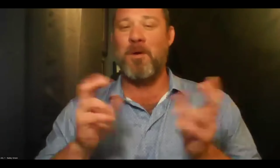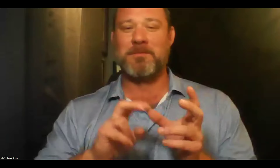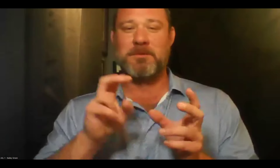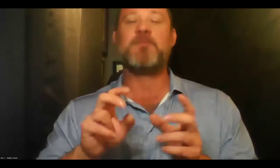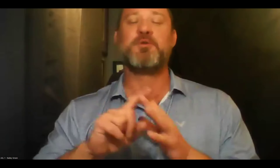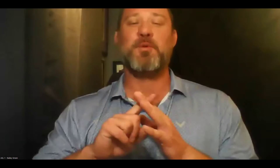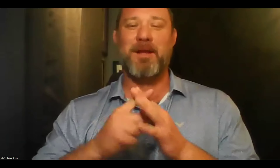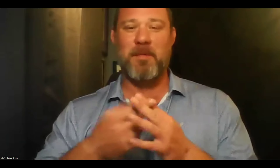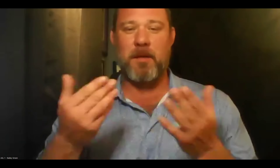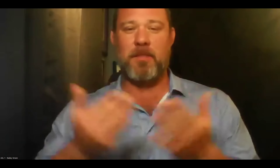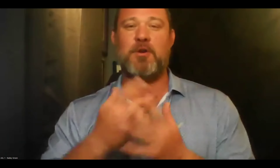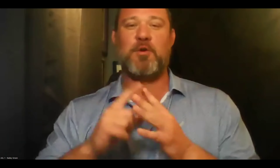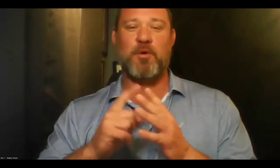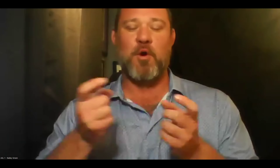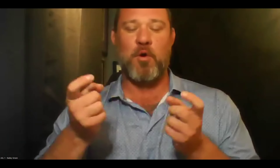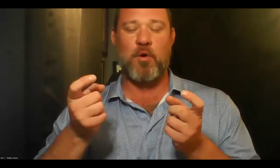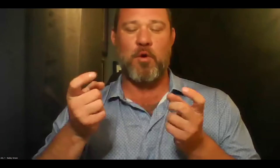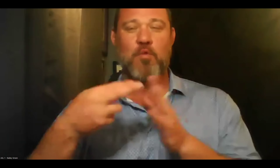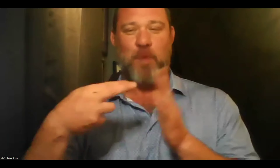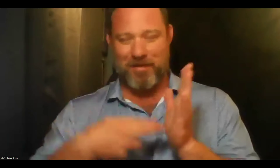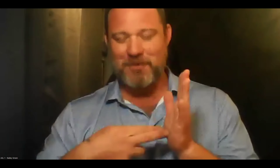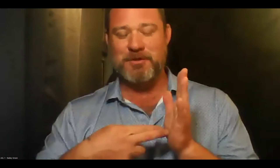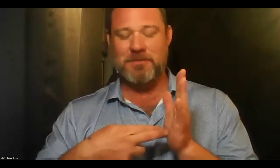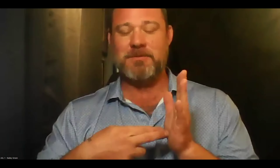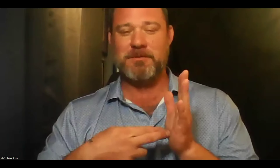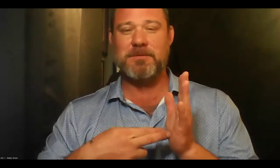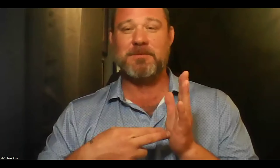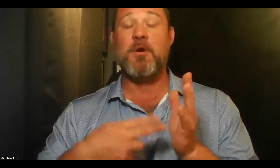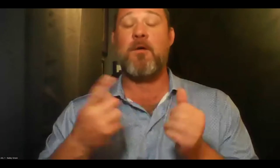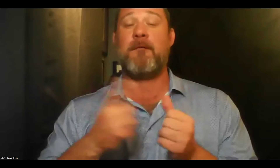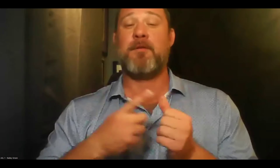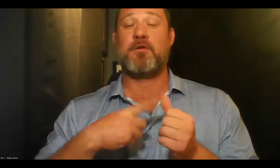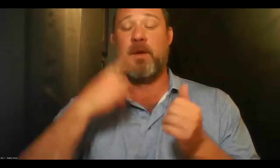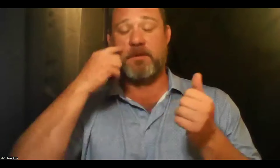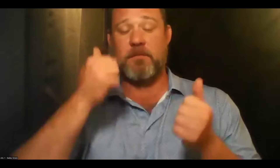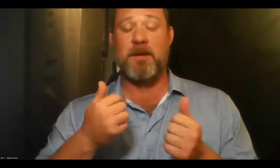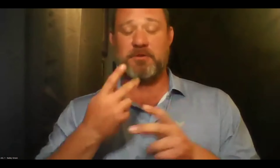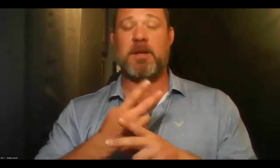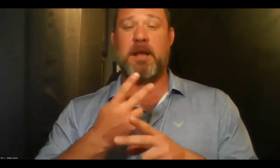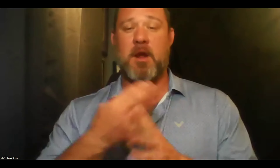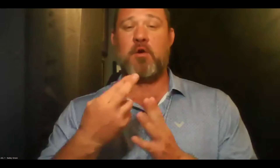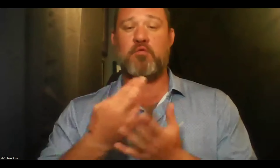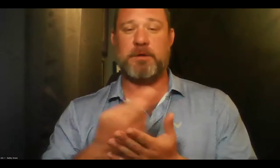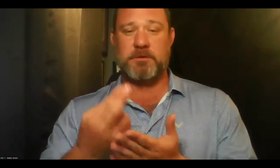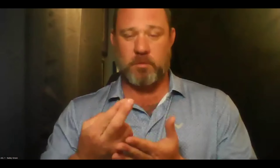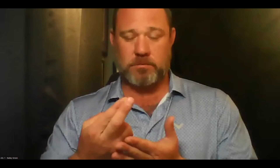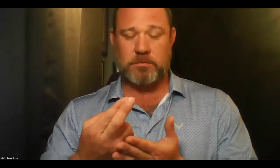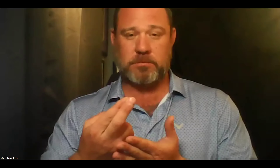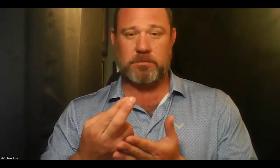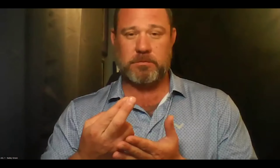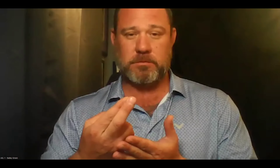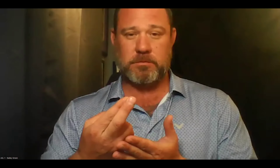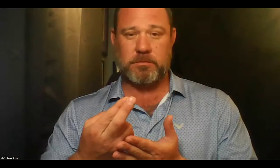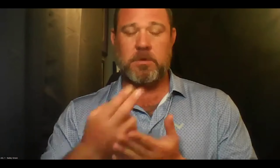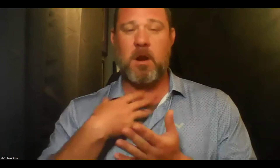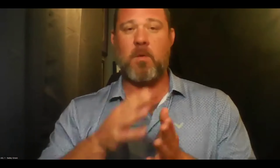implement these new regulations effectively. So first, we have a dementia care resources hub, And I'm going to